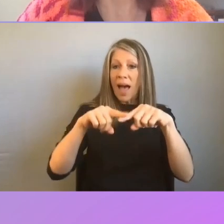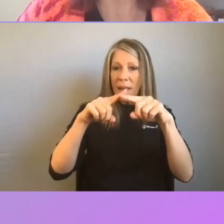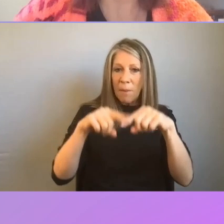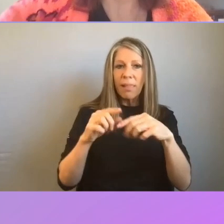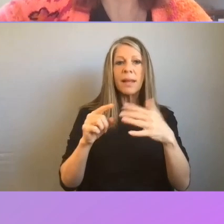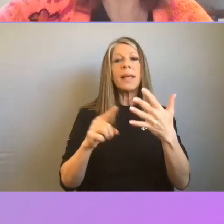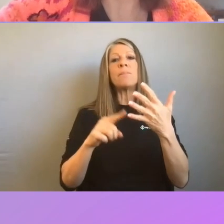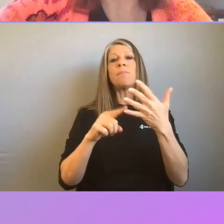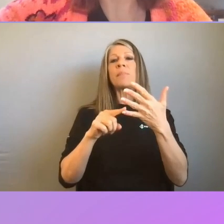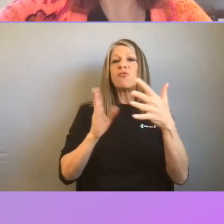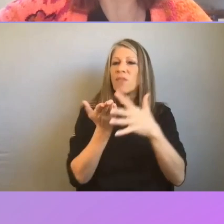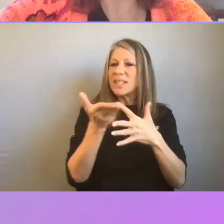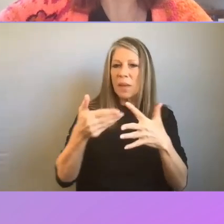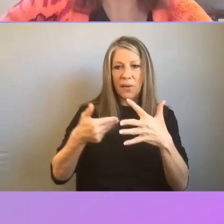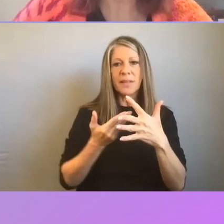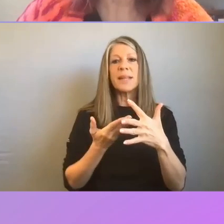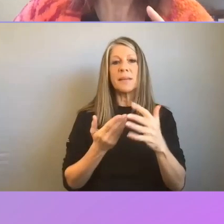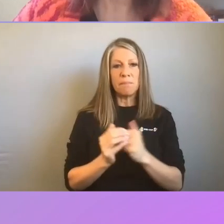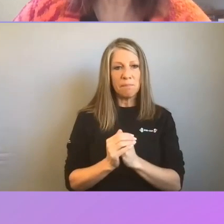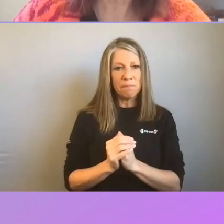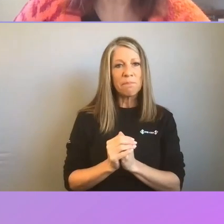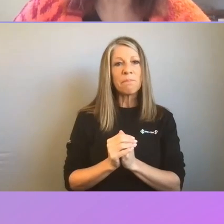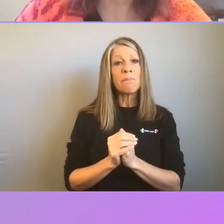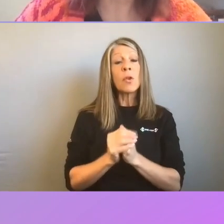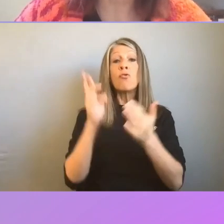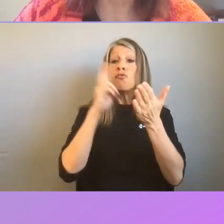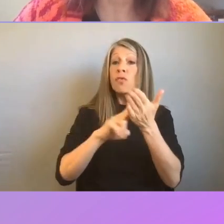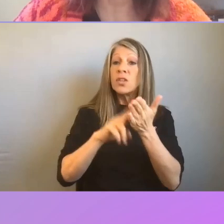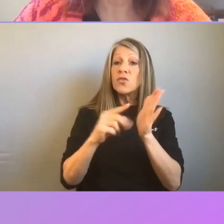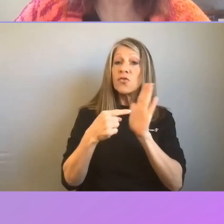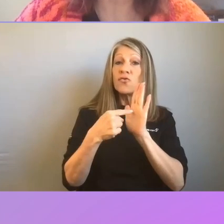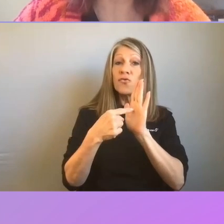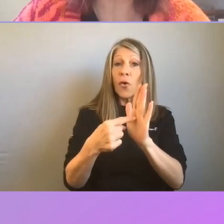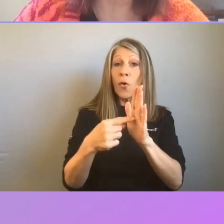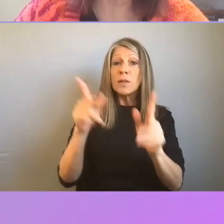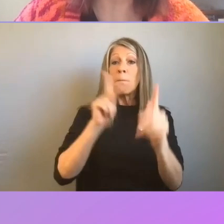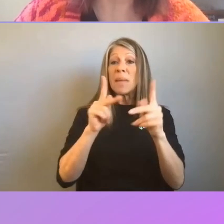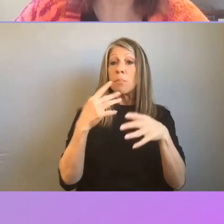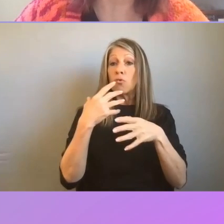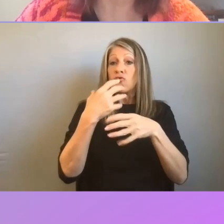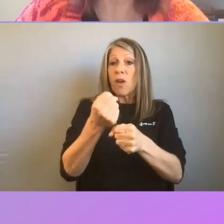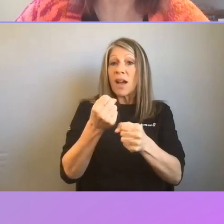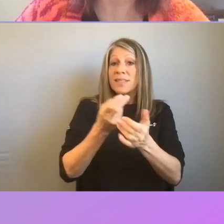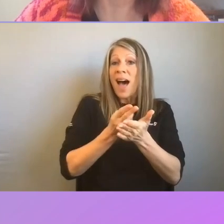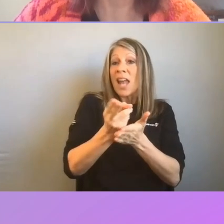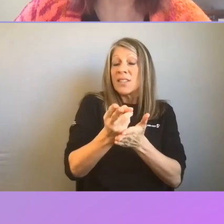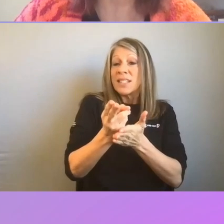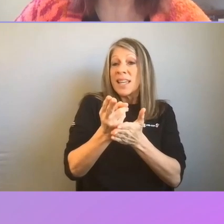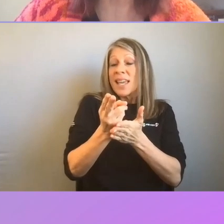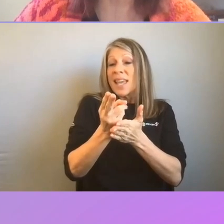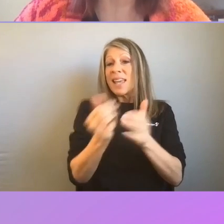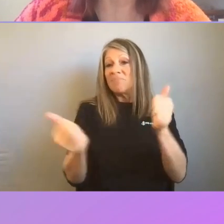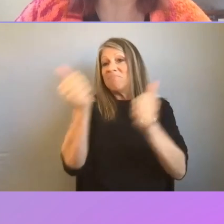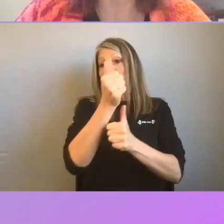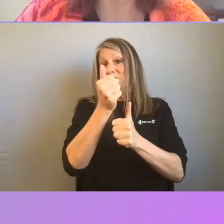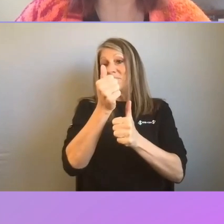reliability, transparency. And research shows that people trust honesty over perfection. So